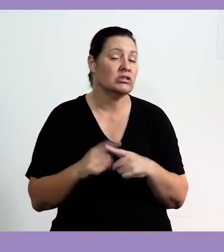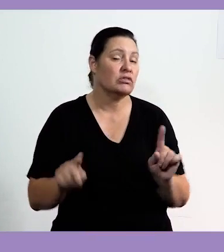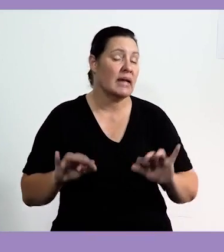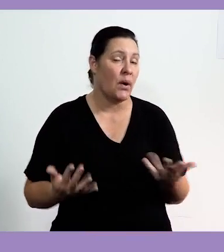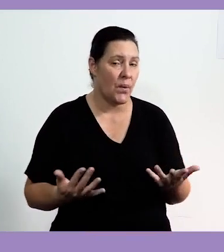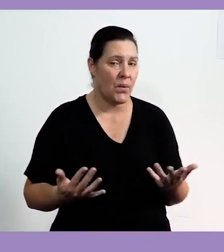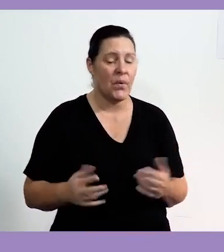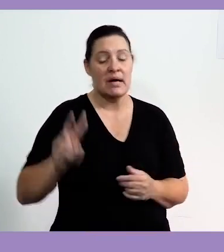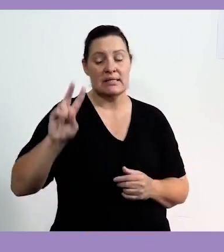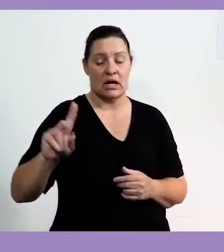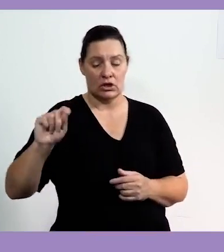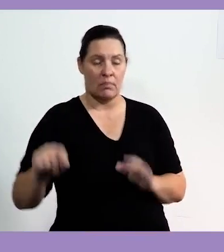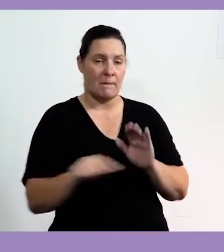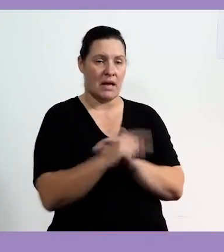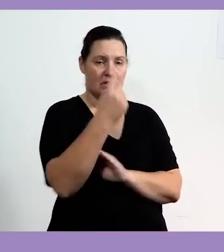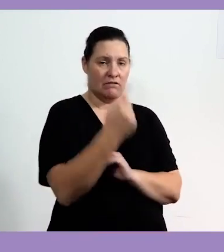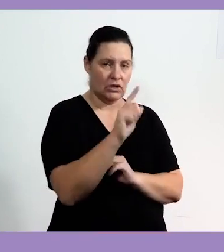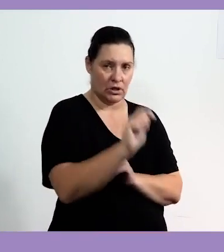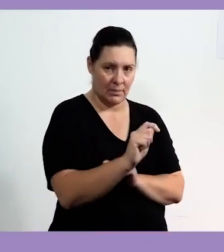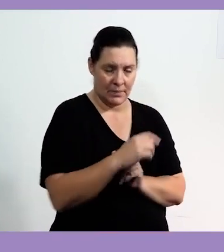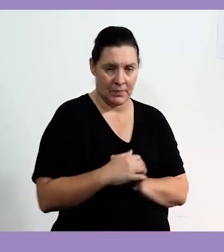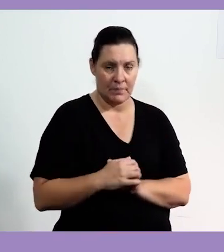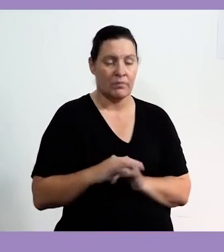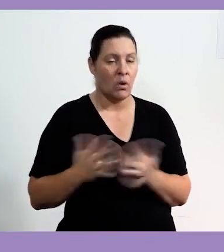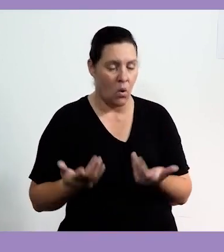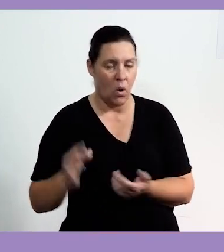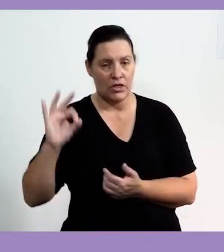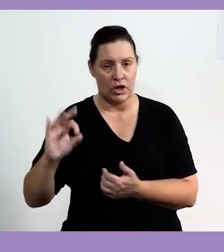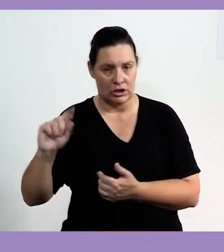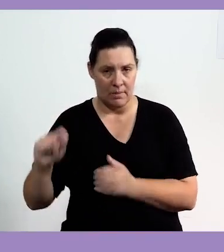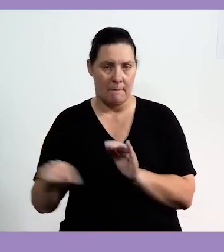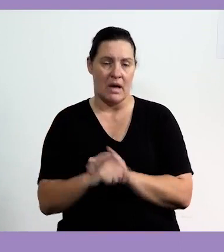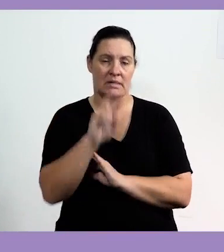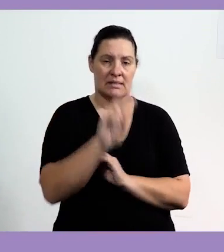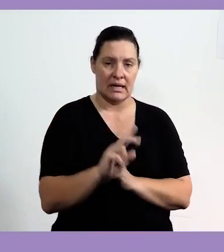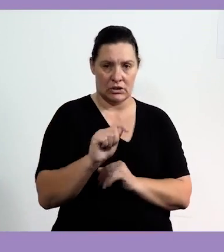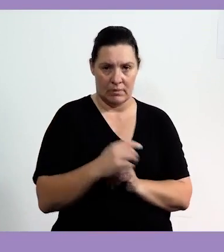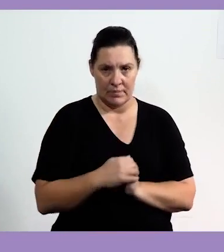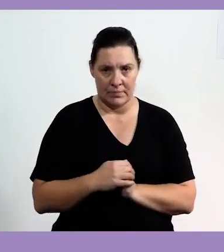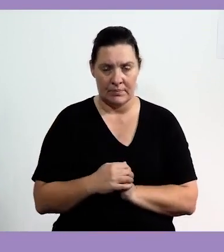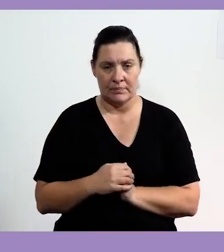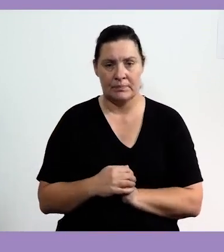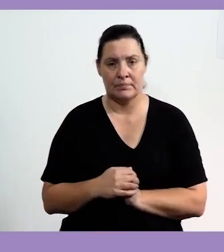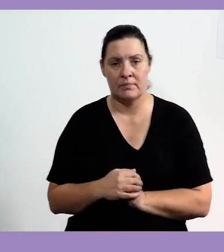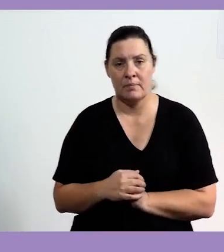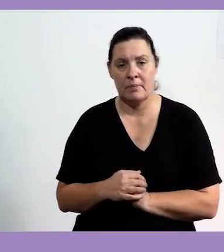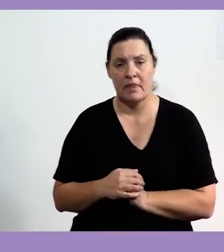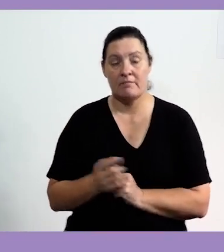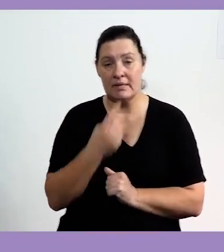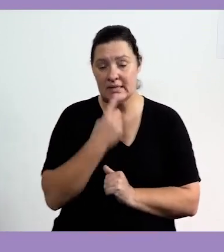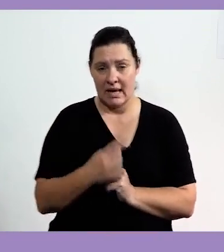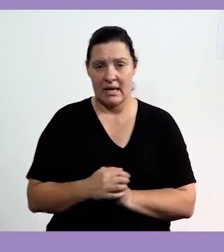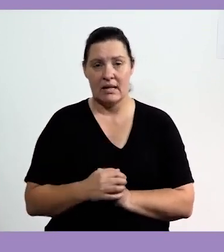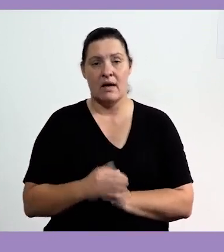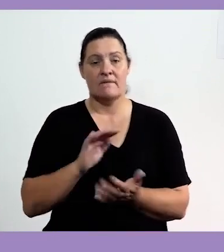do we find the constant difference? The second term minus the first term, or the third term minus the second term.